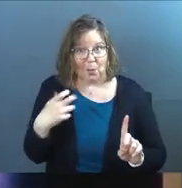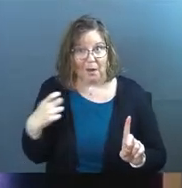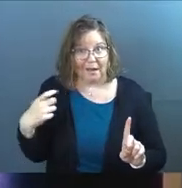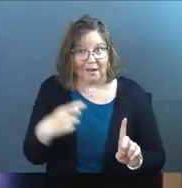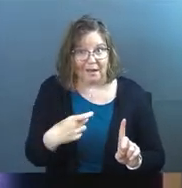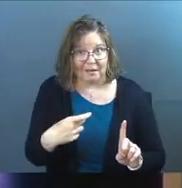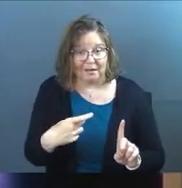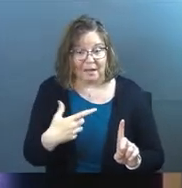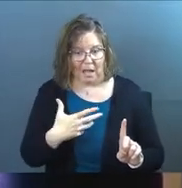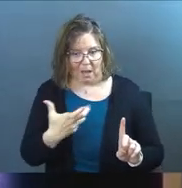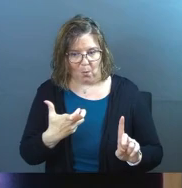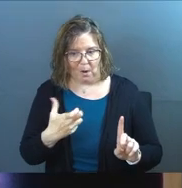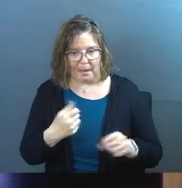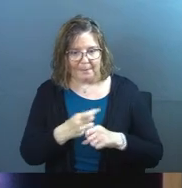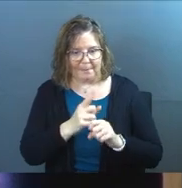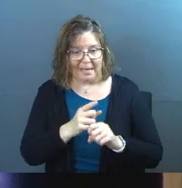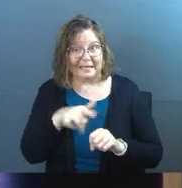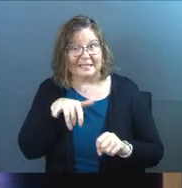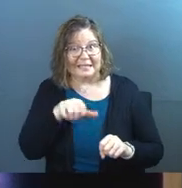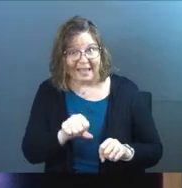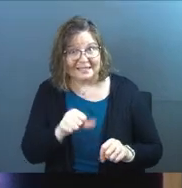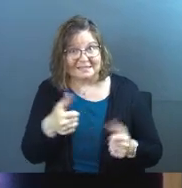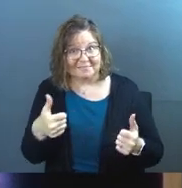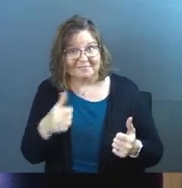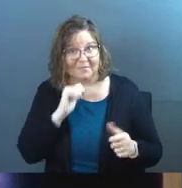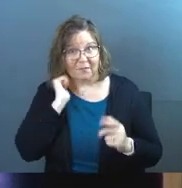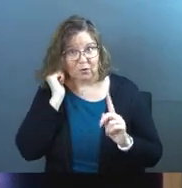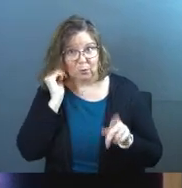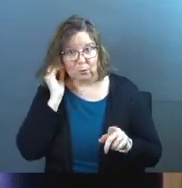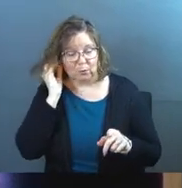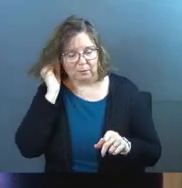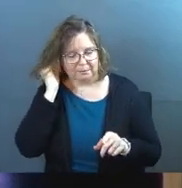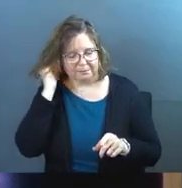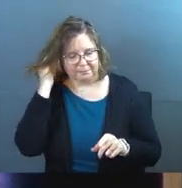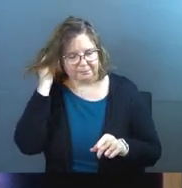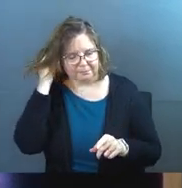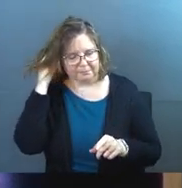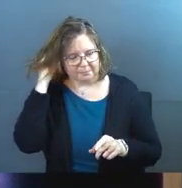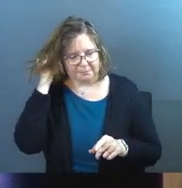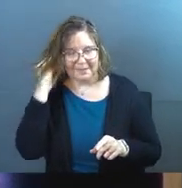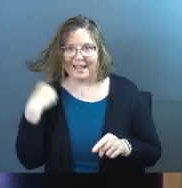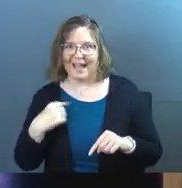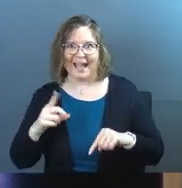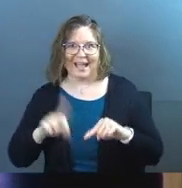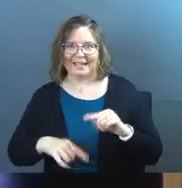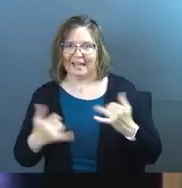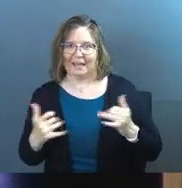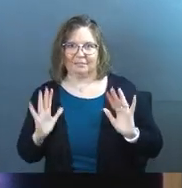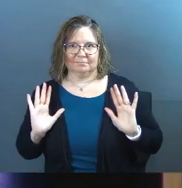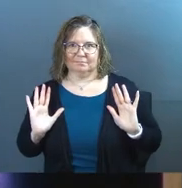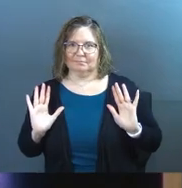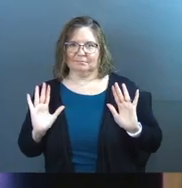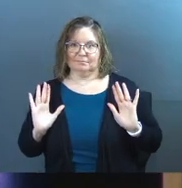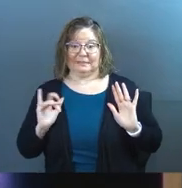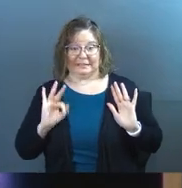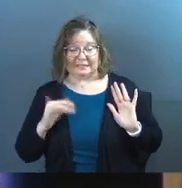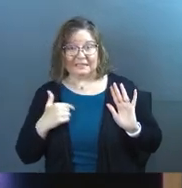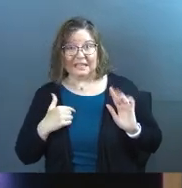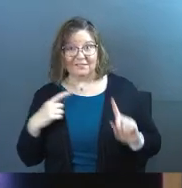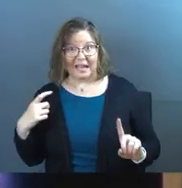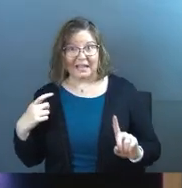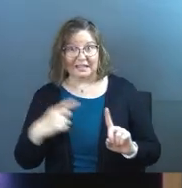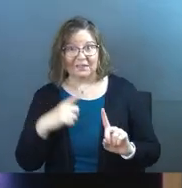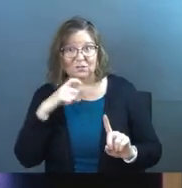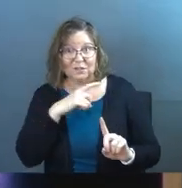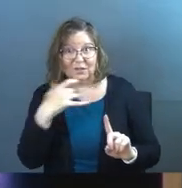cereal, I wanted to make this a yes moment for you, I cannot. Because if I